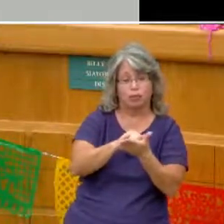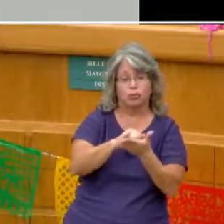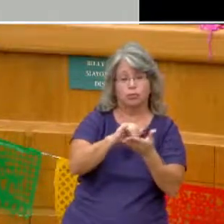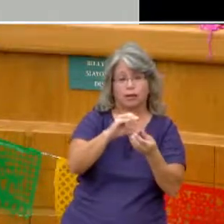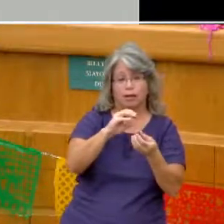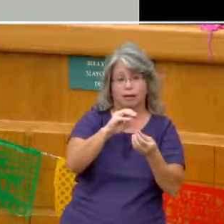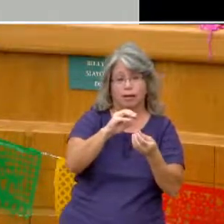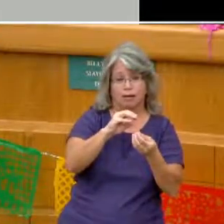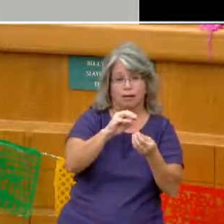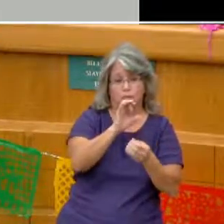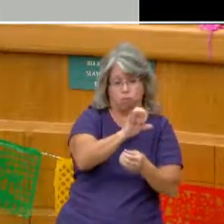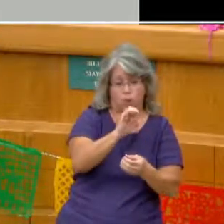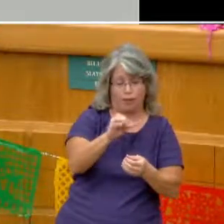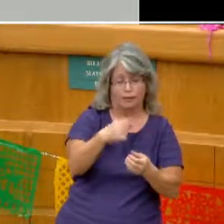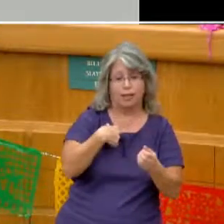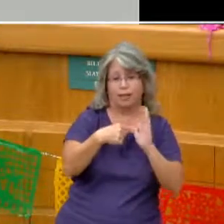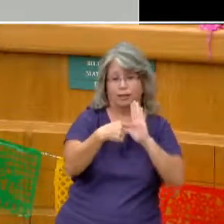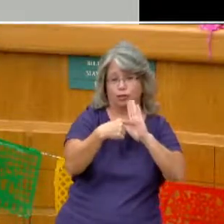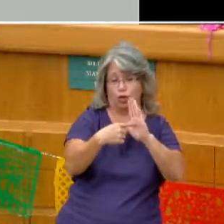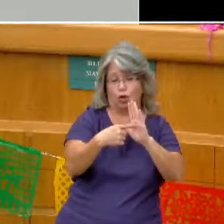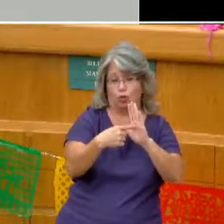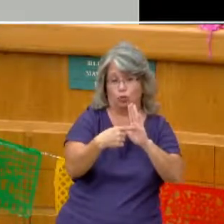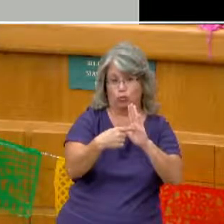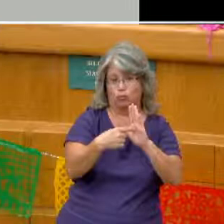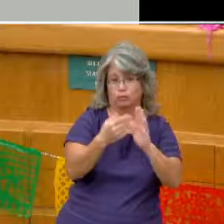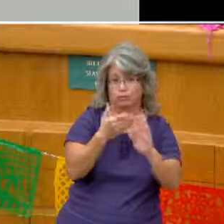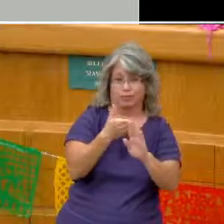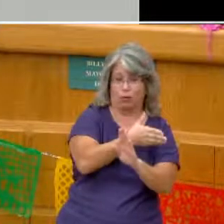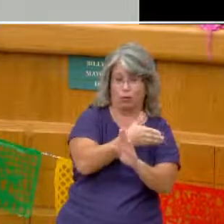rise, even though they're from a month ago.